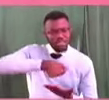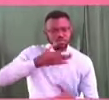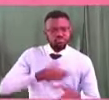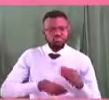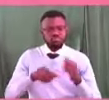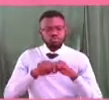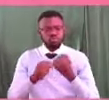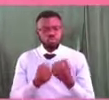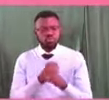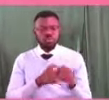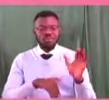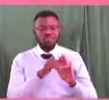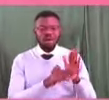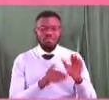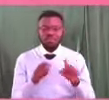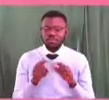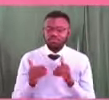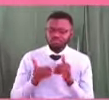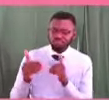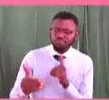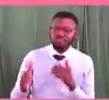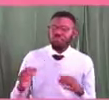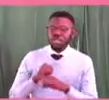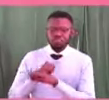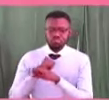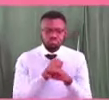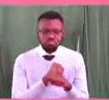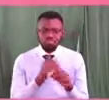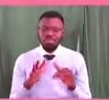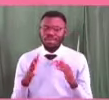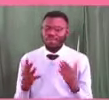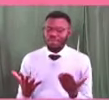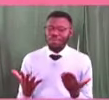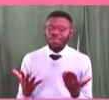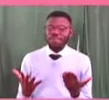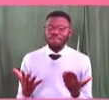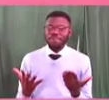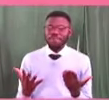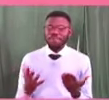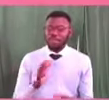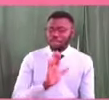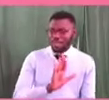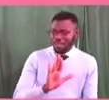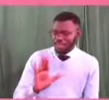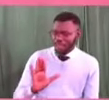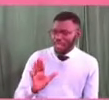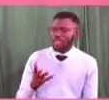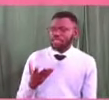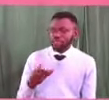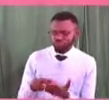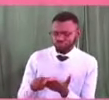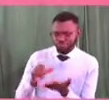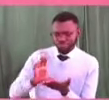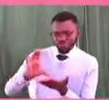protection programs and further securing them by ensuring their fiscal